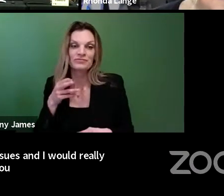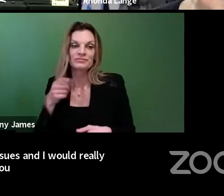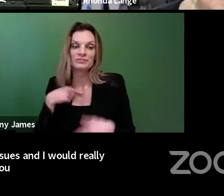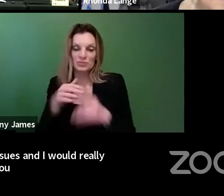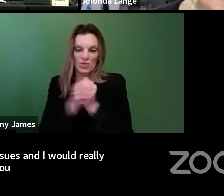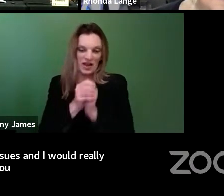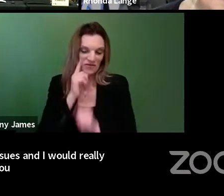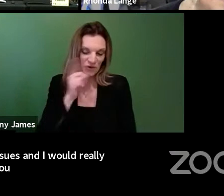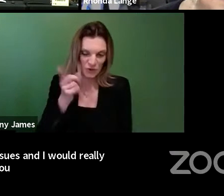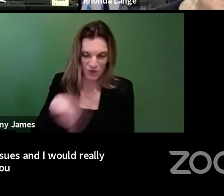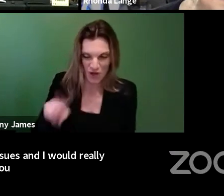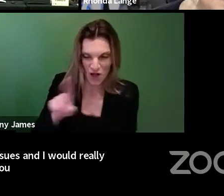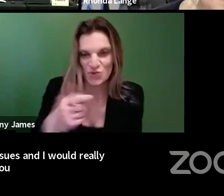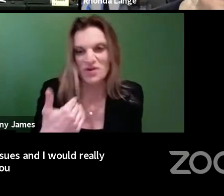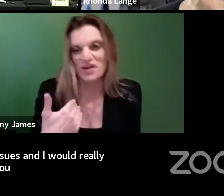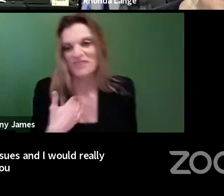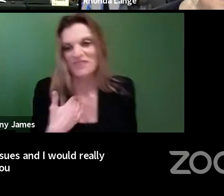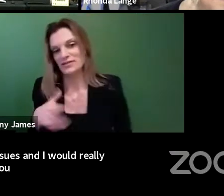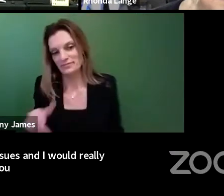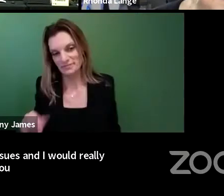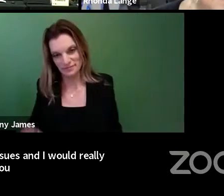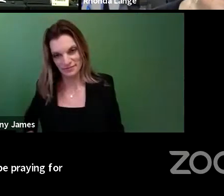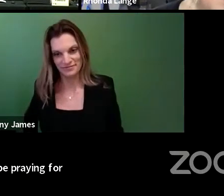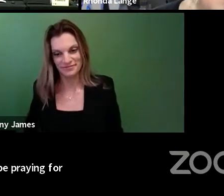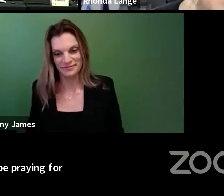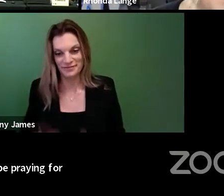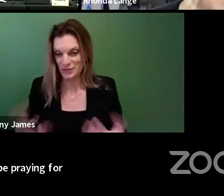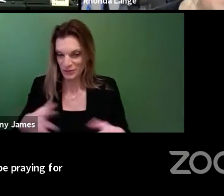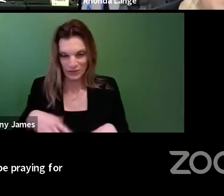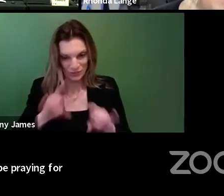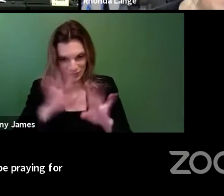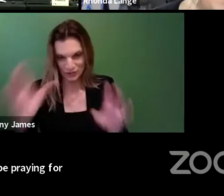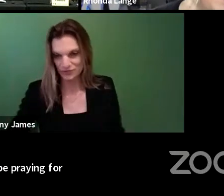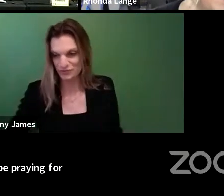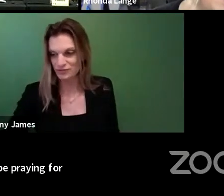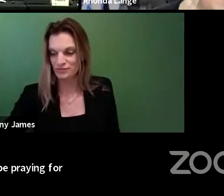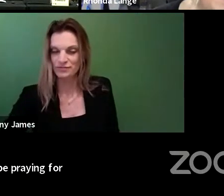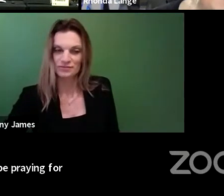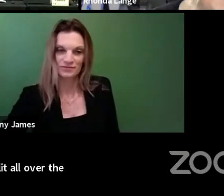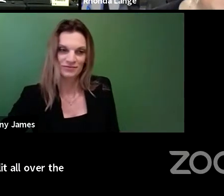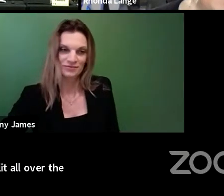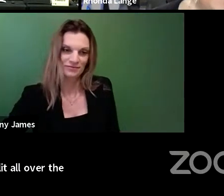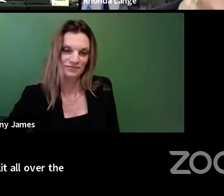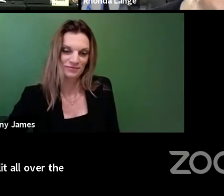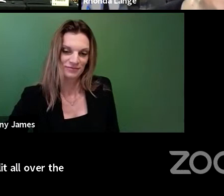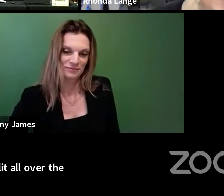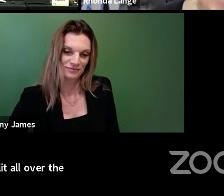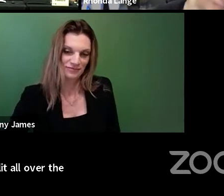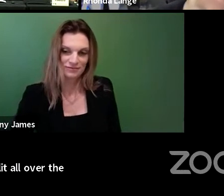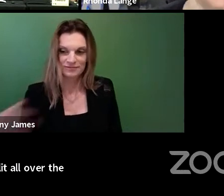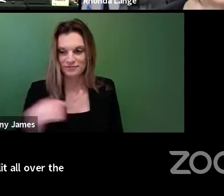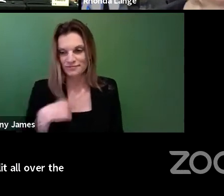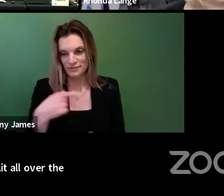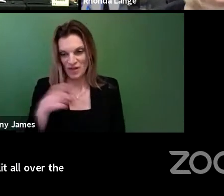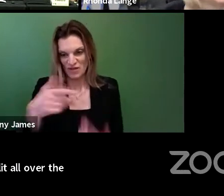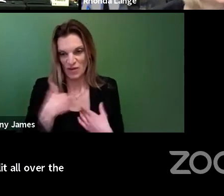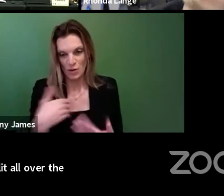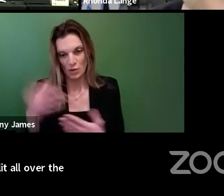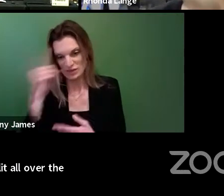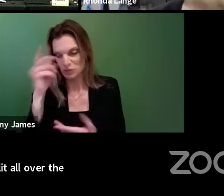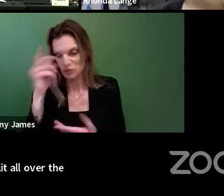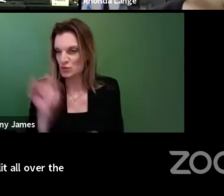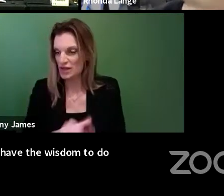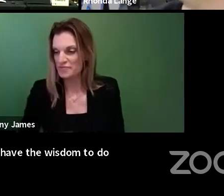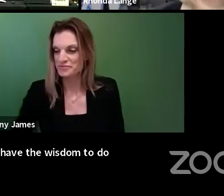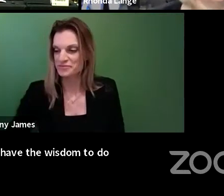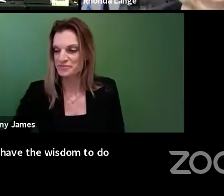for y'all. You've got baby to split all over the place. So good luck. And I trust you have the wisdom to do that. Thank you. Thank you, Tim,